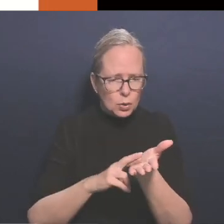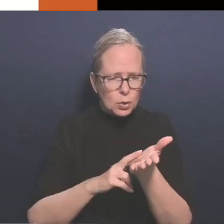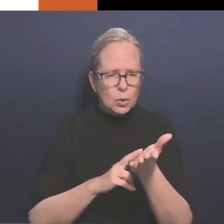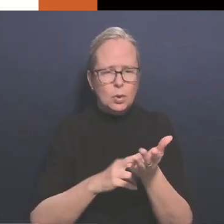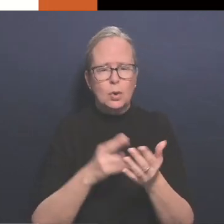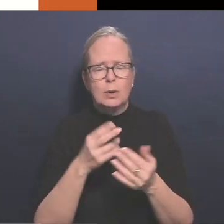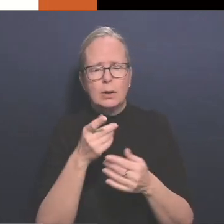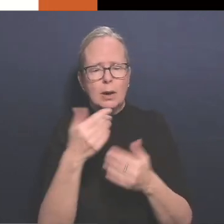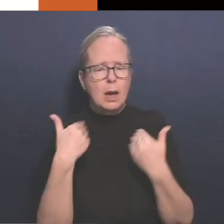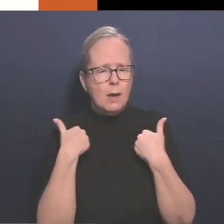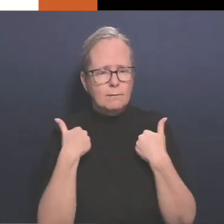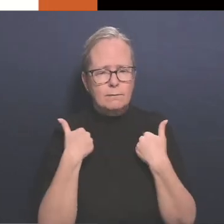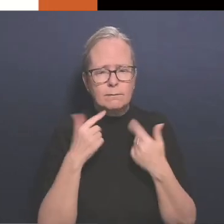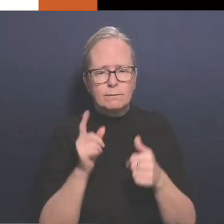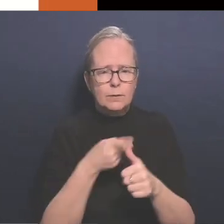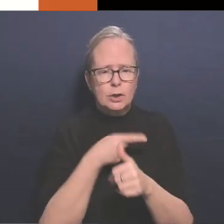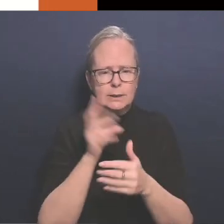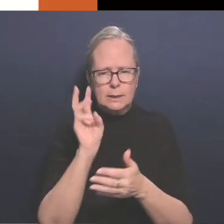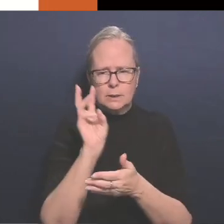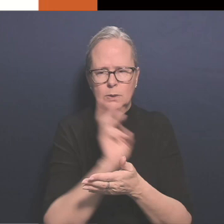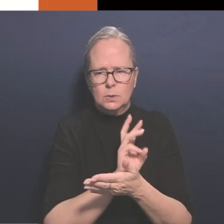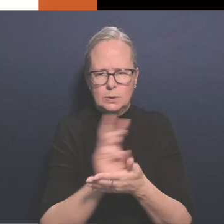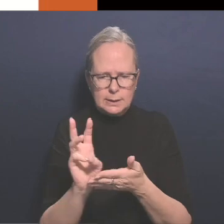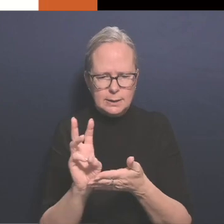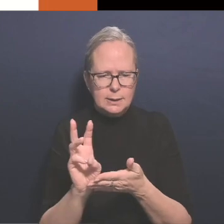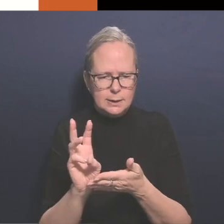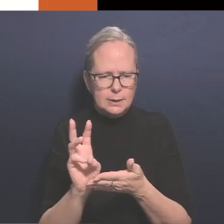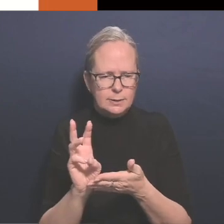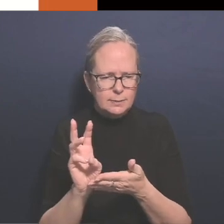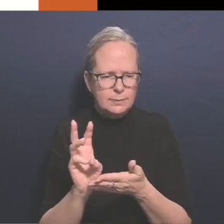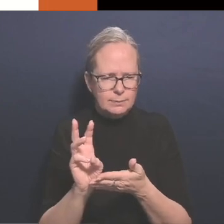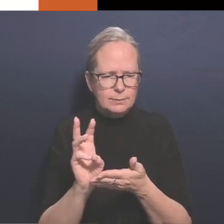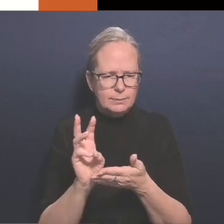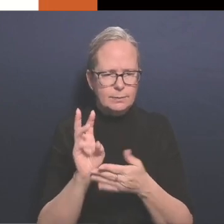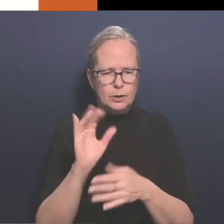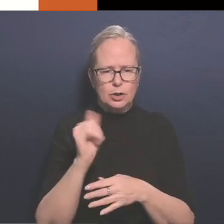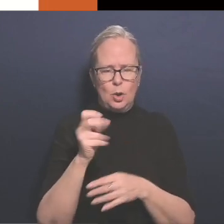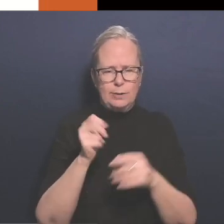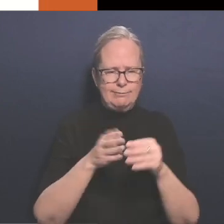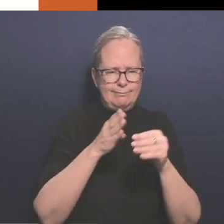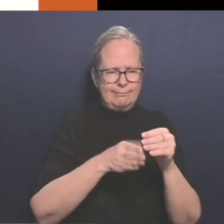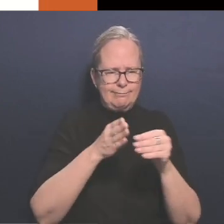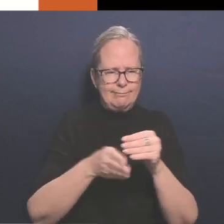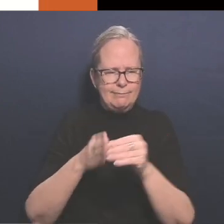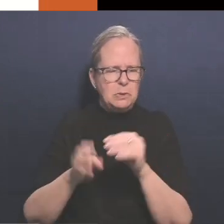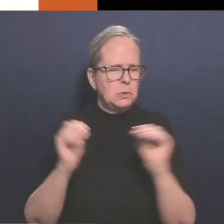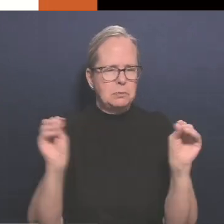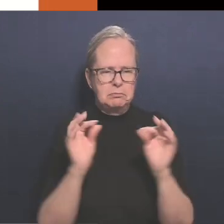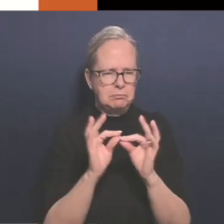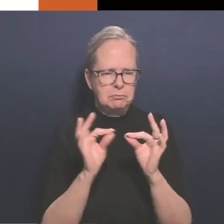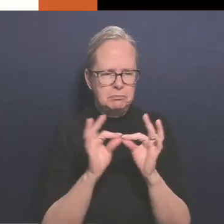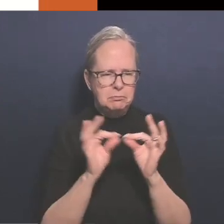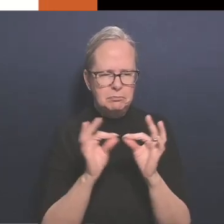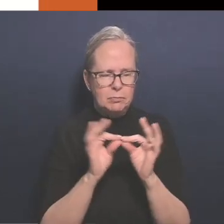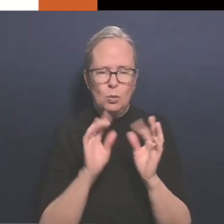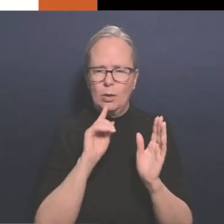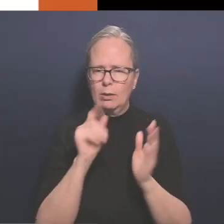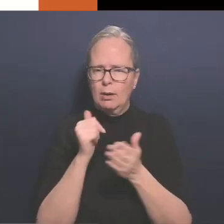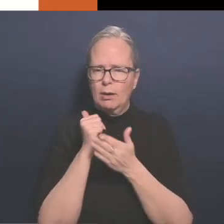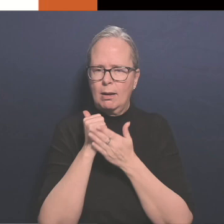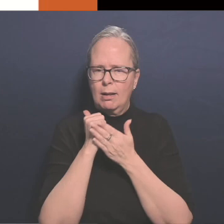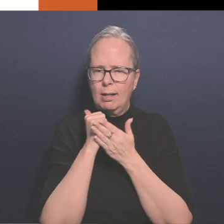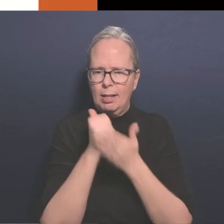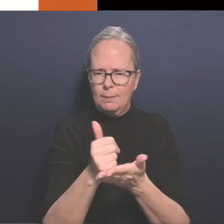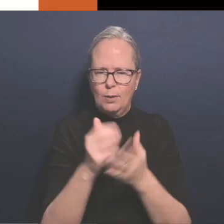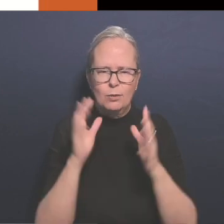is, does the tool, the Benefits Wayfinder, direct low-income renters to the